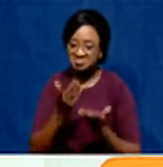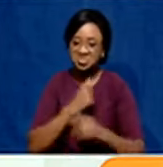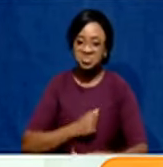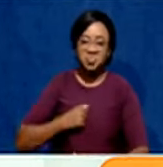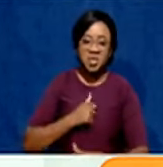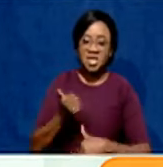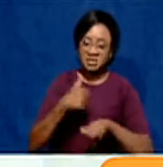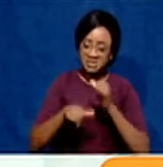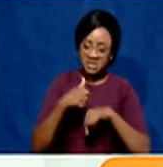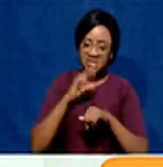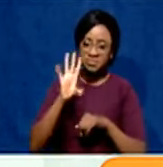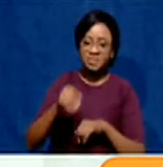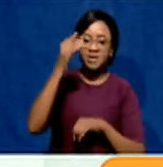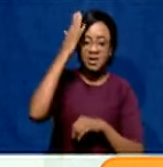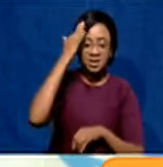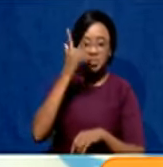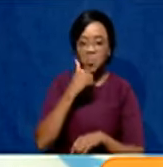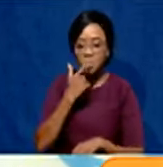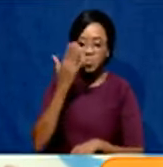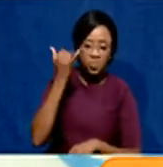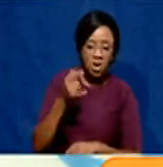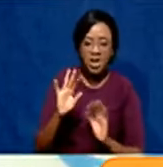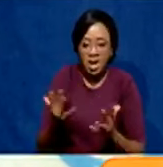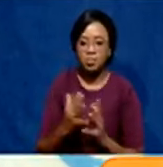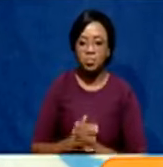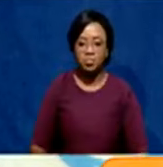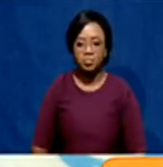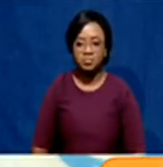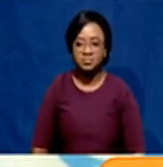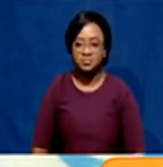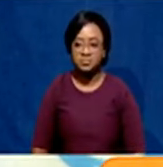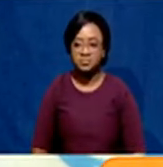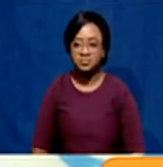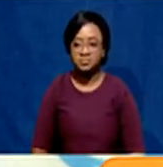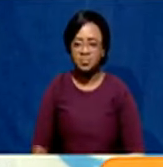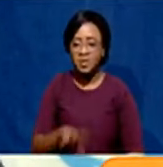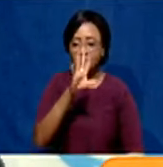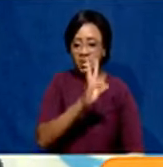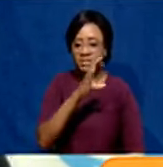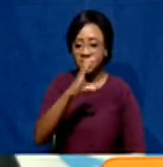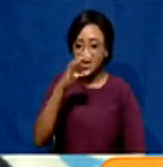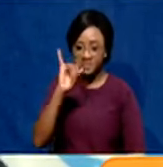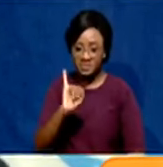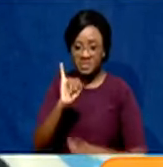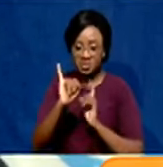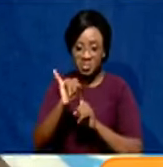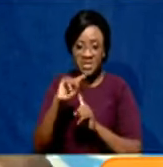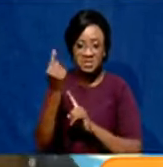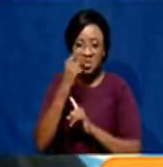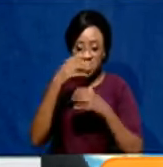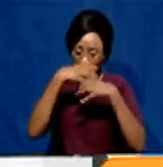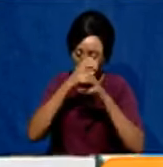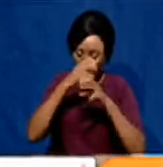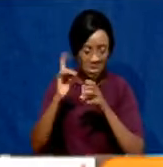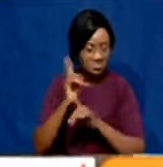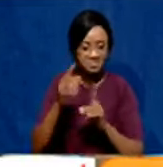them, even if it takes years. Forensic crime investigation is not just a laboratory solution. It starts